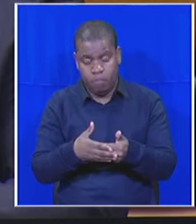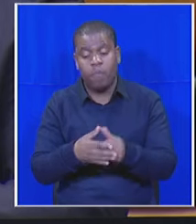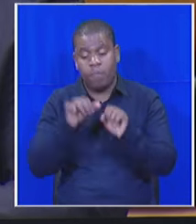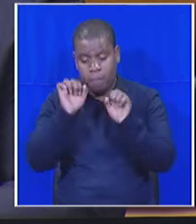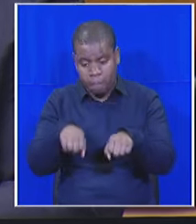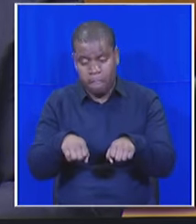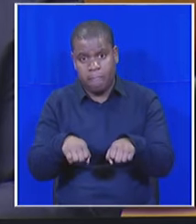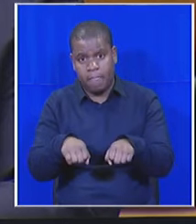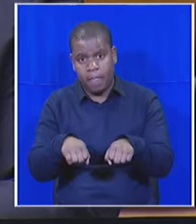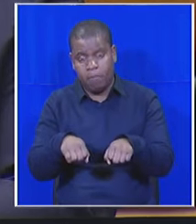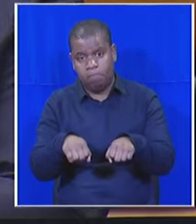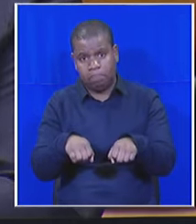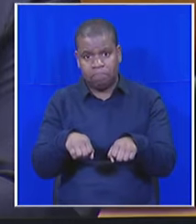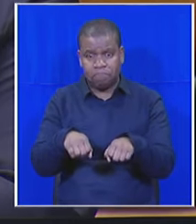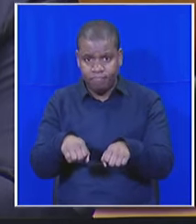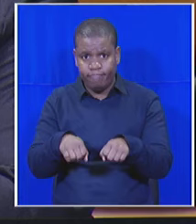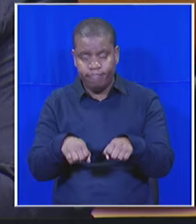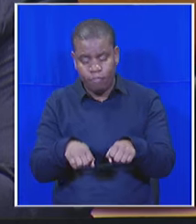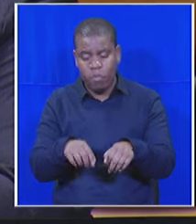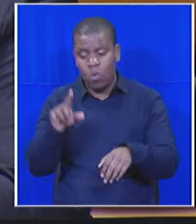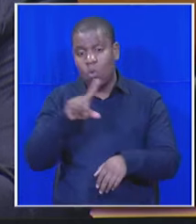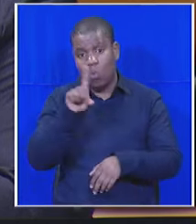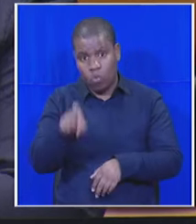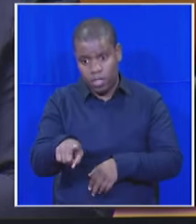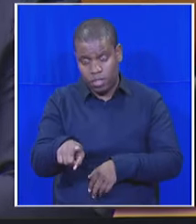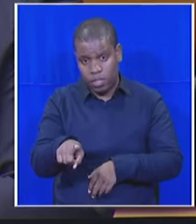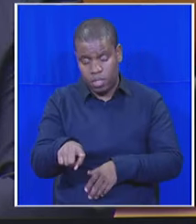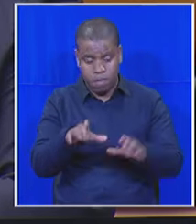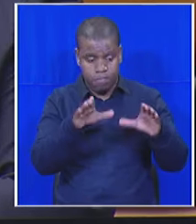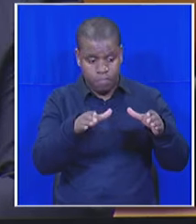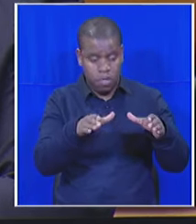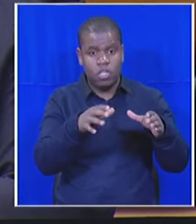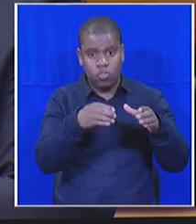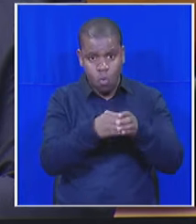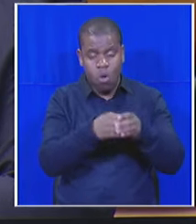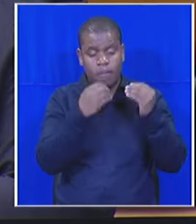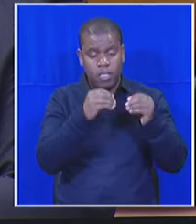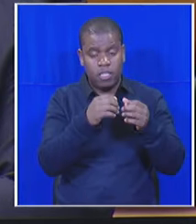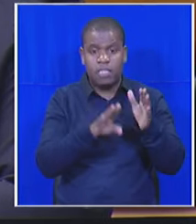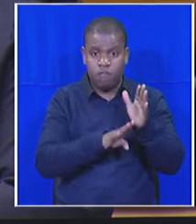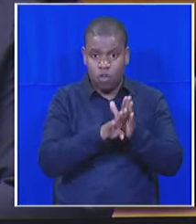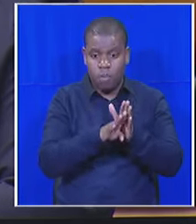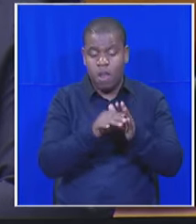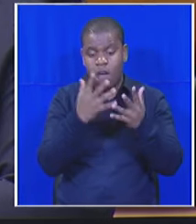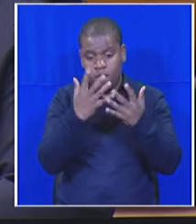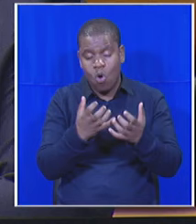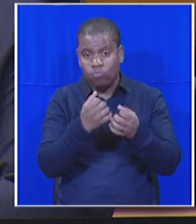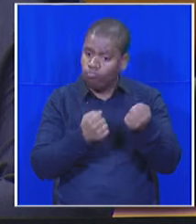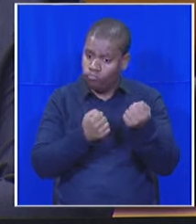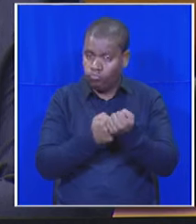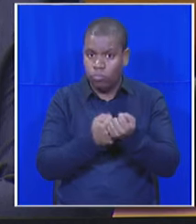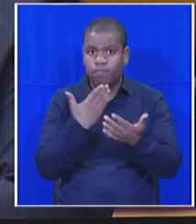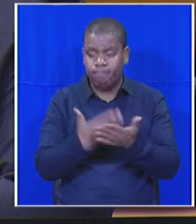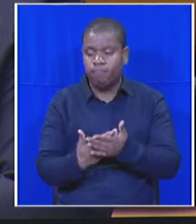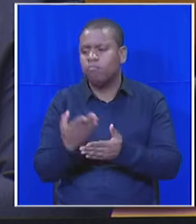House is that the vote for small business development be agreed to. Are all members in their allocated